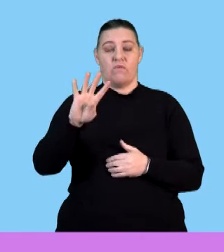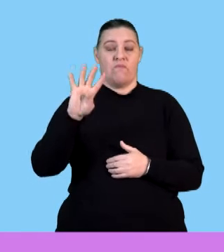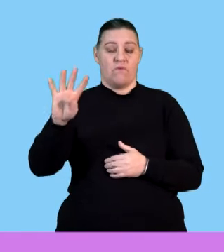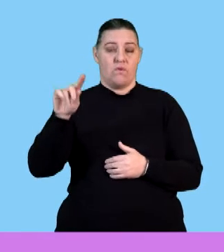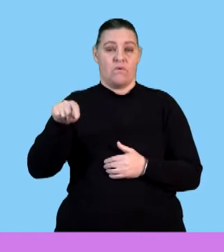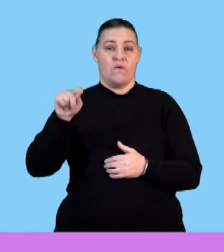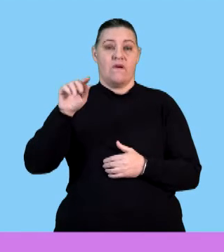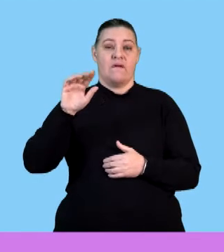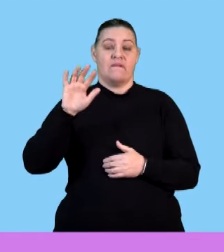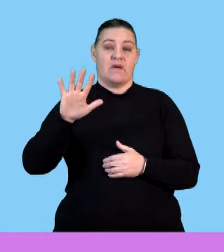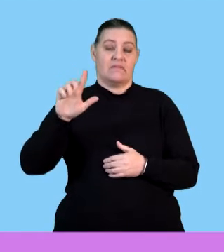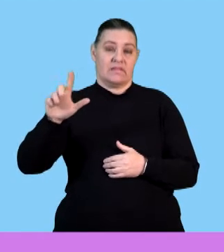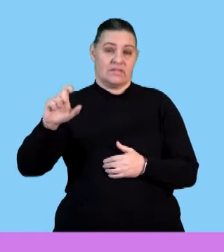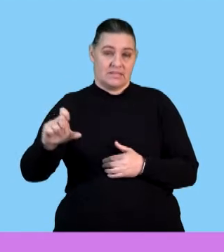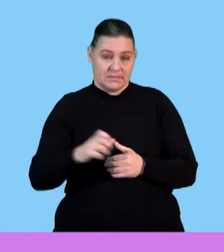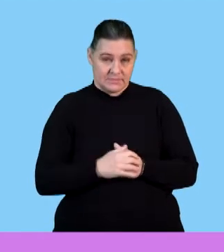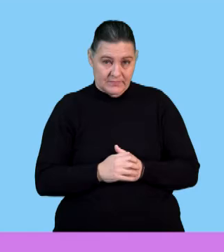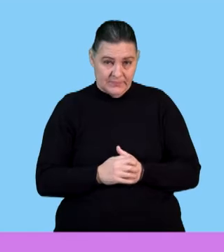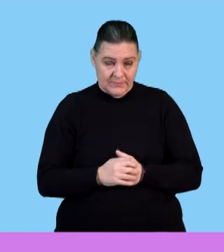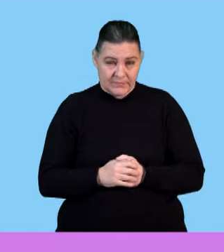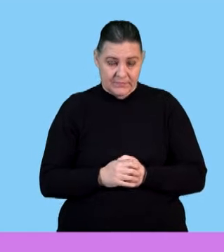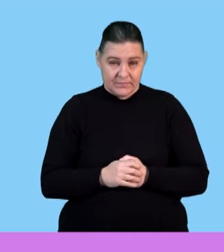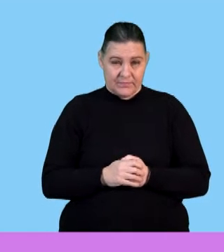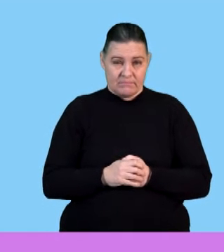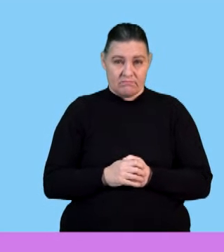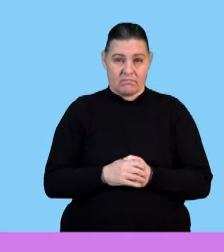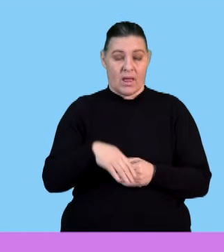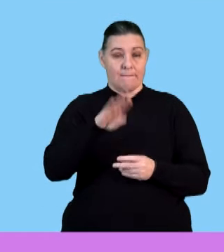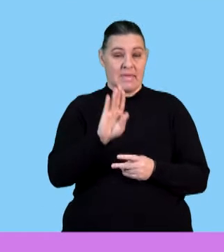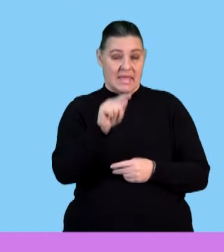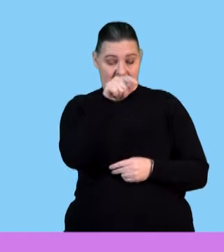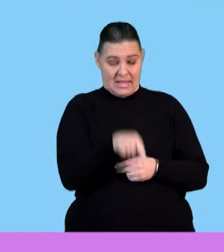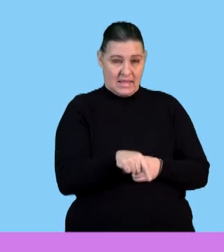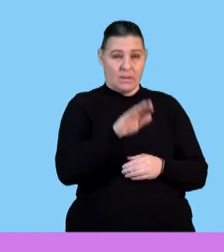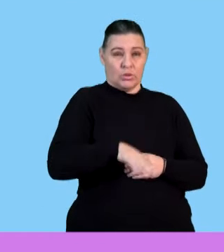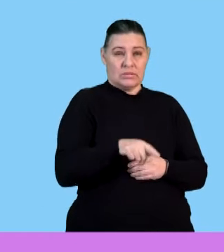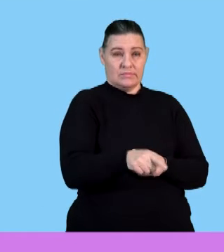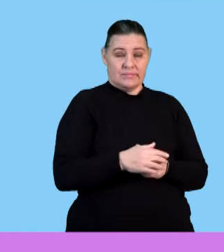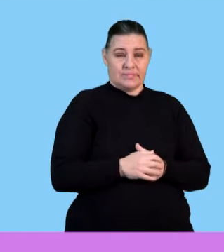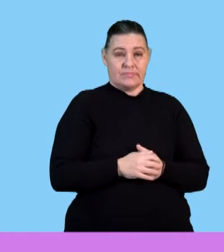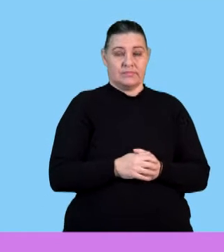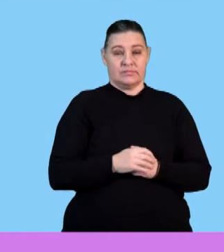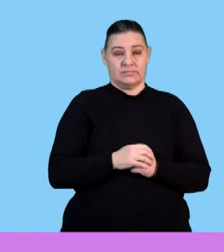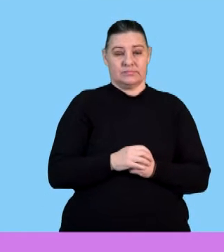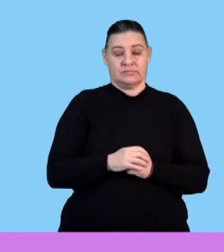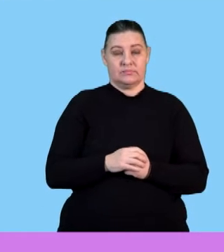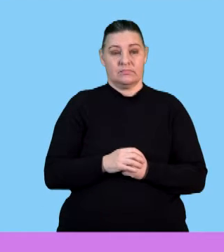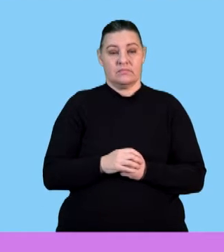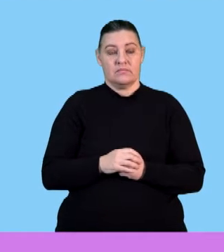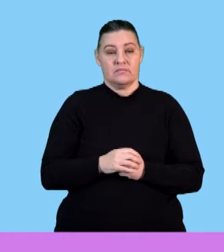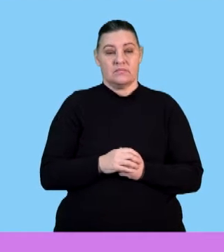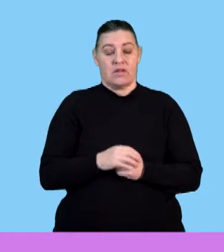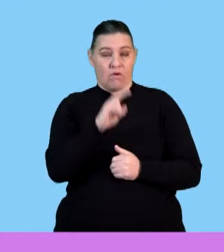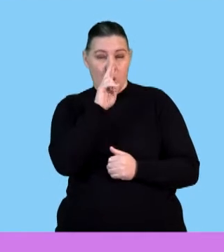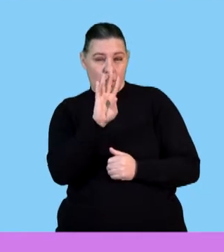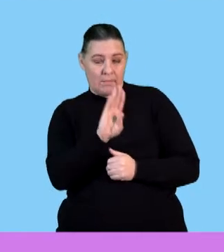30,344 Rand, 57 cents. There's B, right at the bottom. Okay, and if you